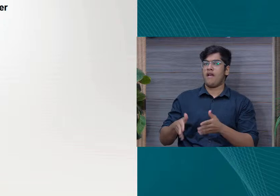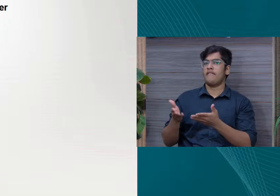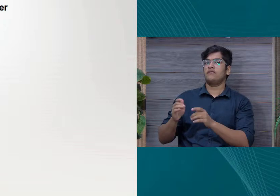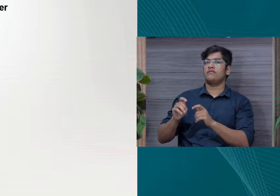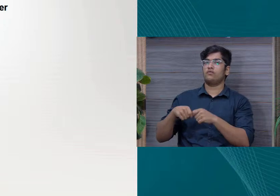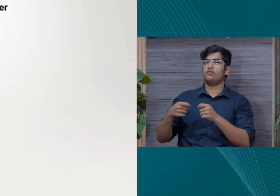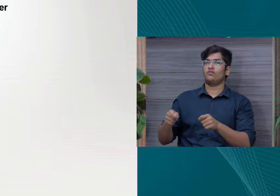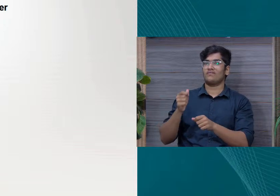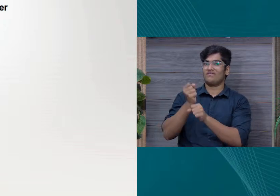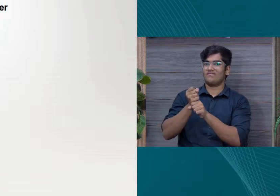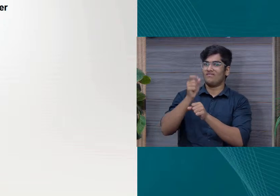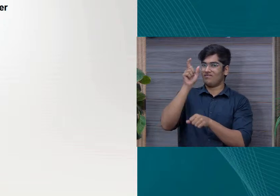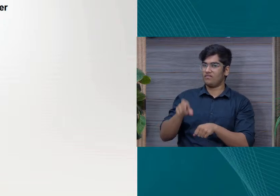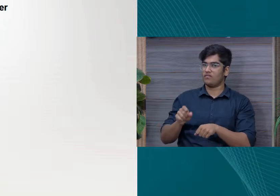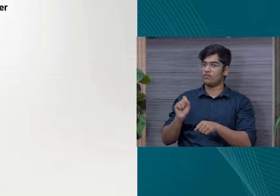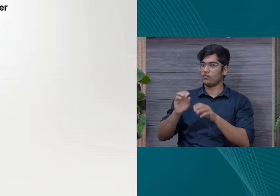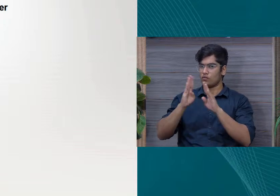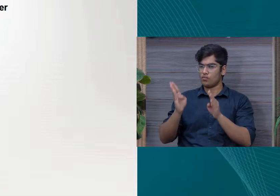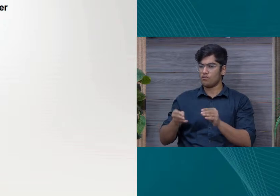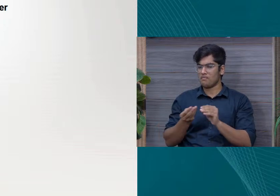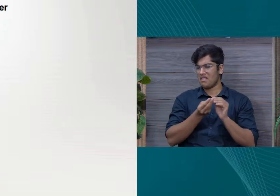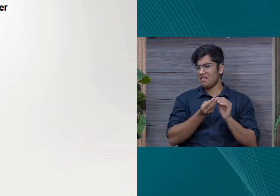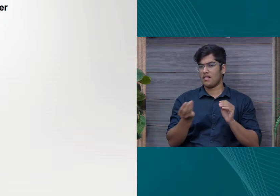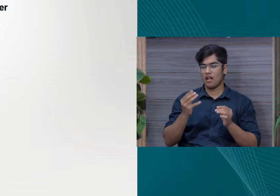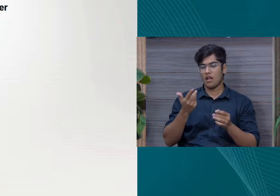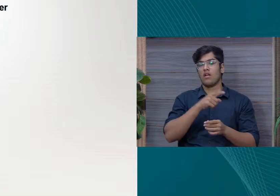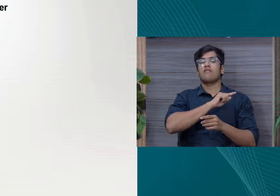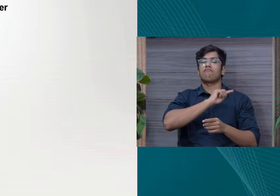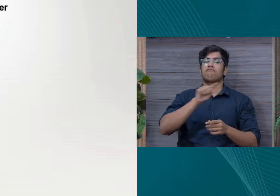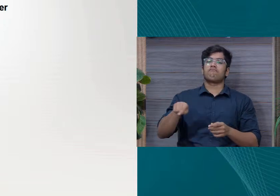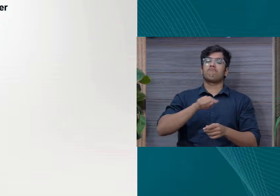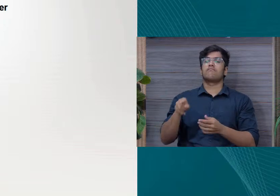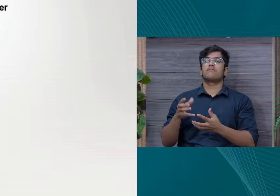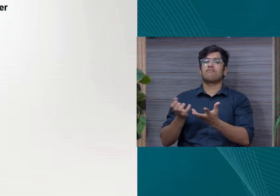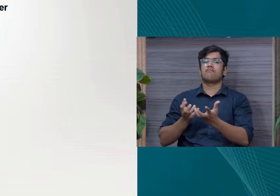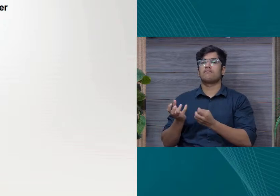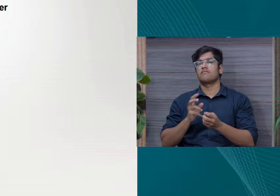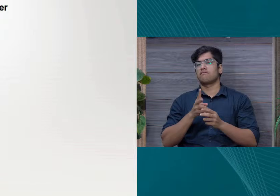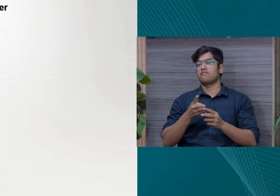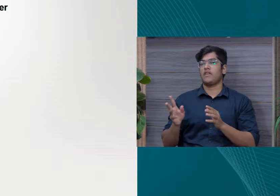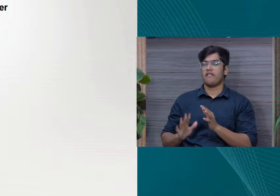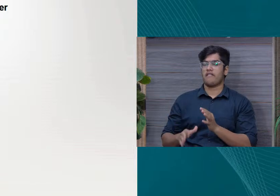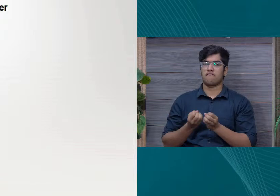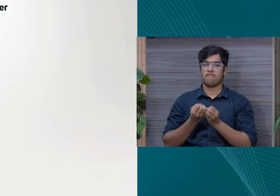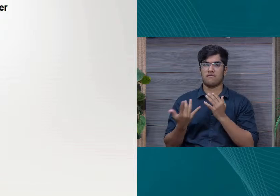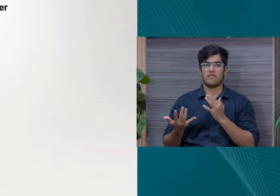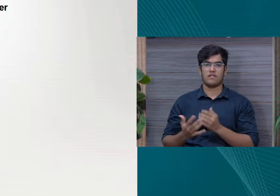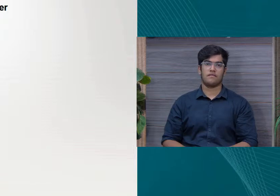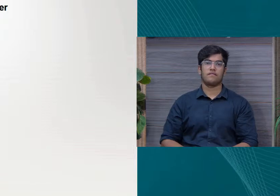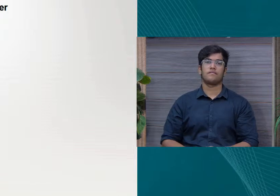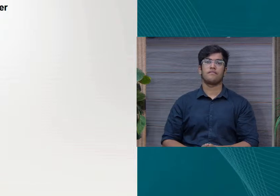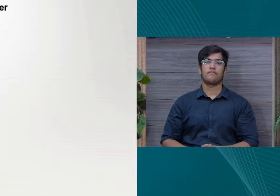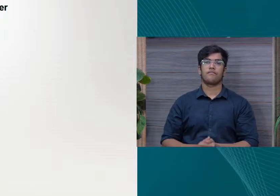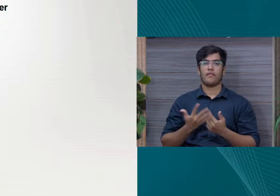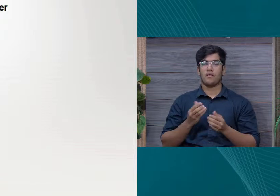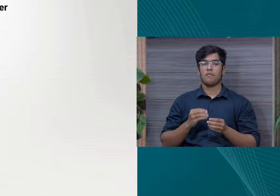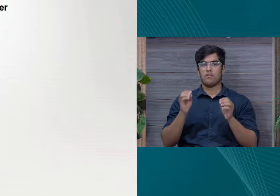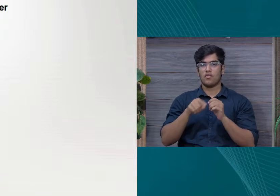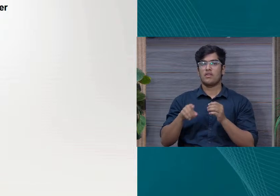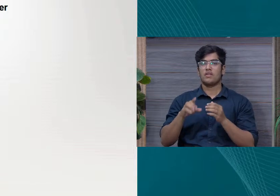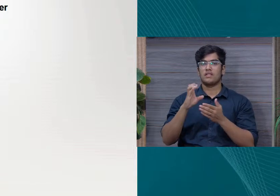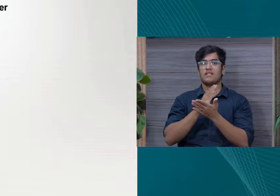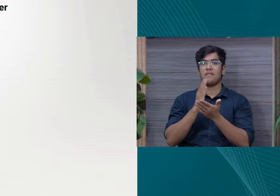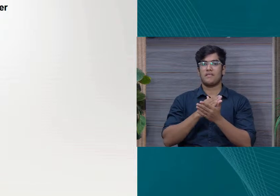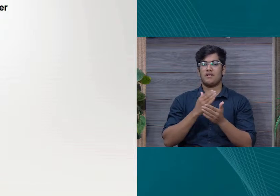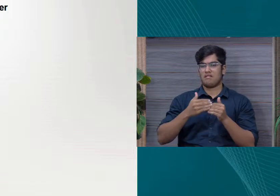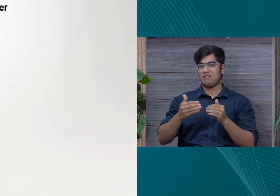author always bought his shoes from the shoemaker. As it also, we will see in the